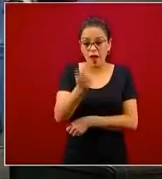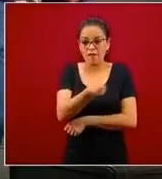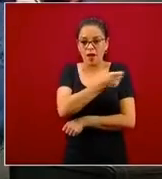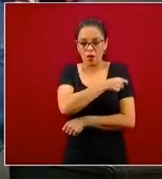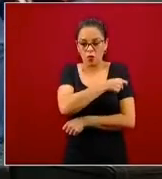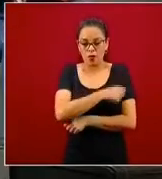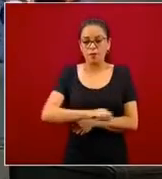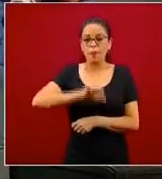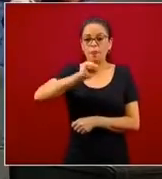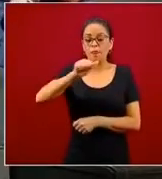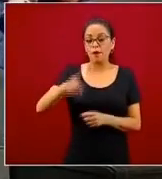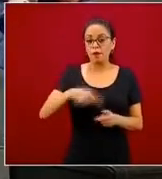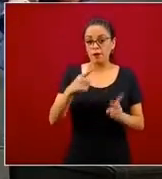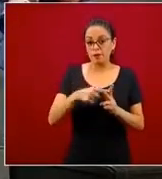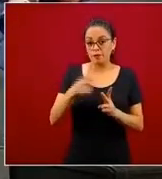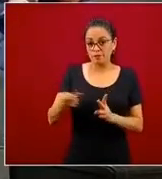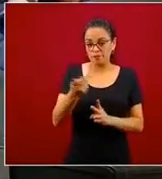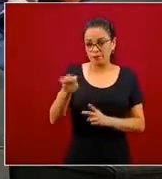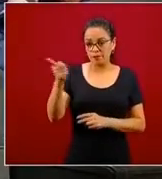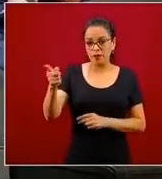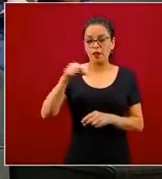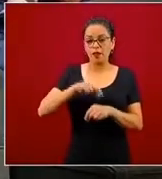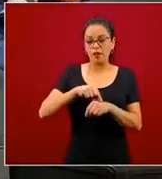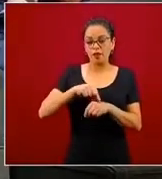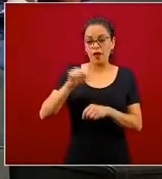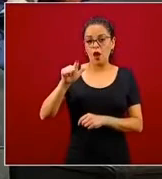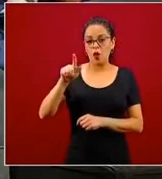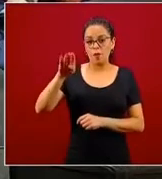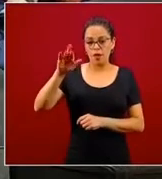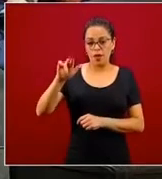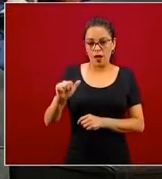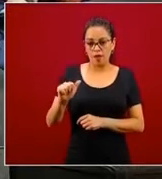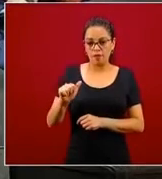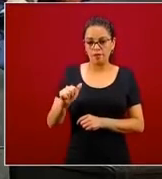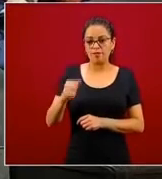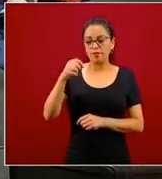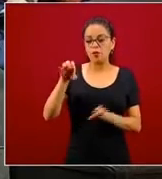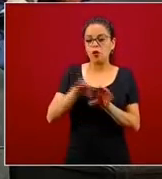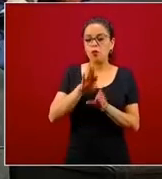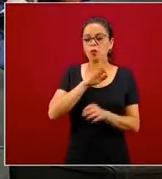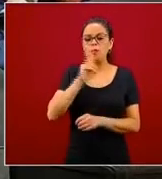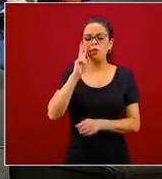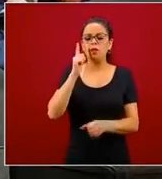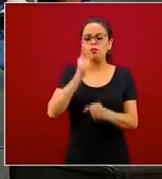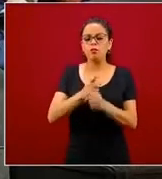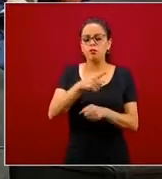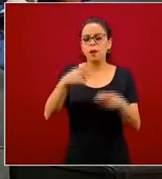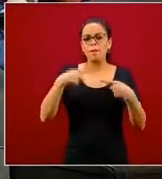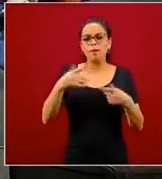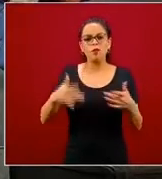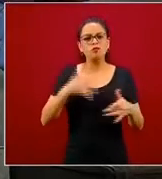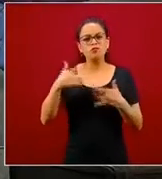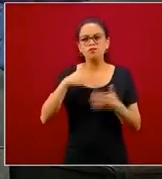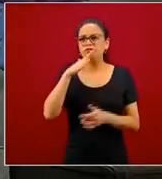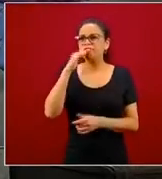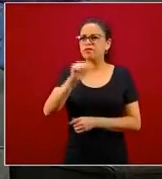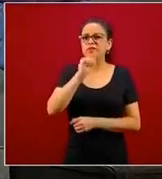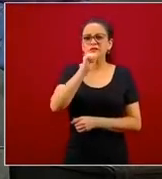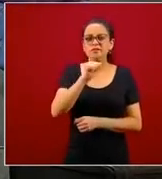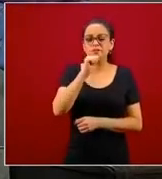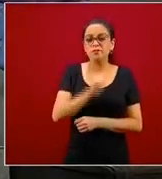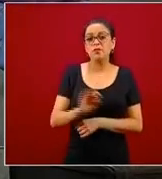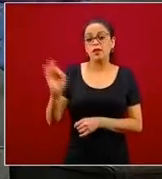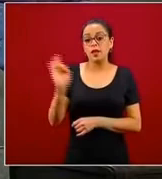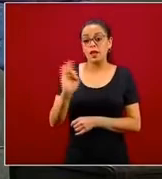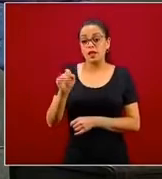doctor Because we Alomía. know there Doctor isn't a Alomía, ¿cómo vaccination yet. diagnosticamos a un paciente Dr. Alomia, asintomático y question for si este you. How do you paciente que no tiene diagnose a síntomas patient who is pudiera